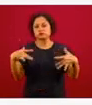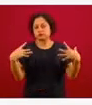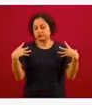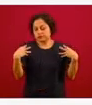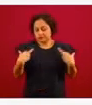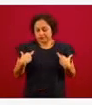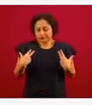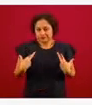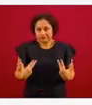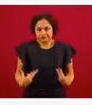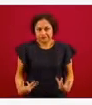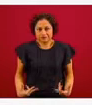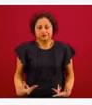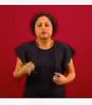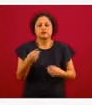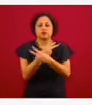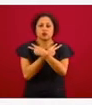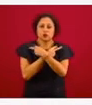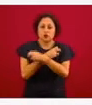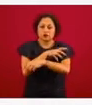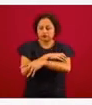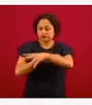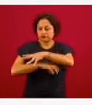nose secretions, muscle pain,